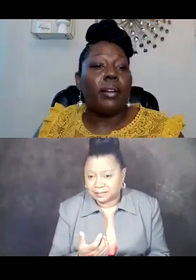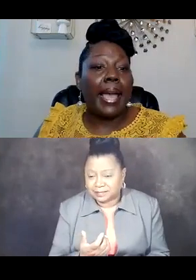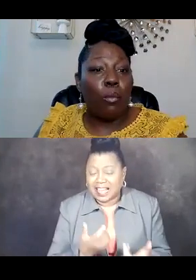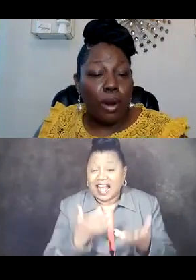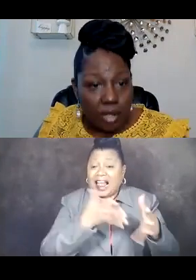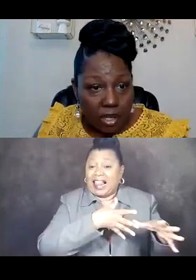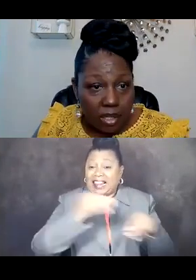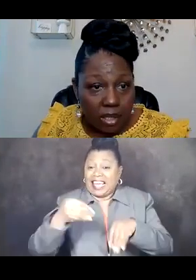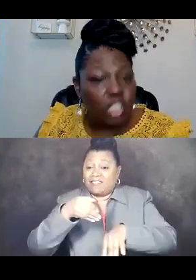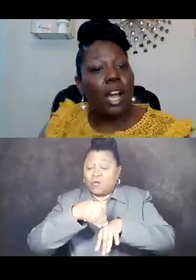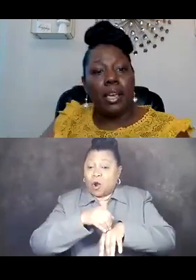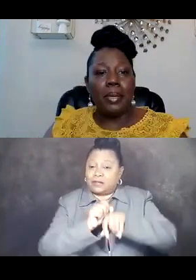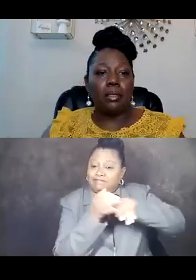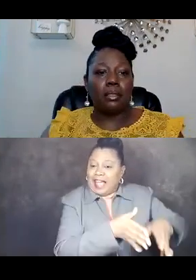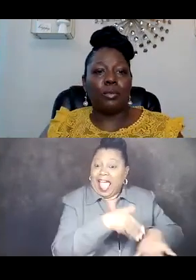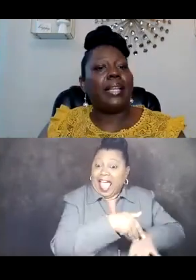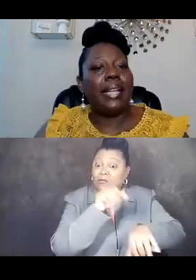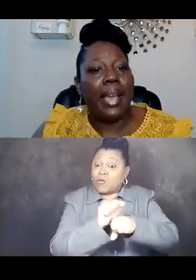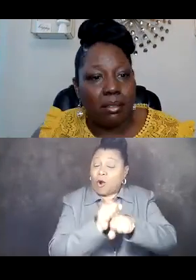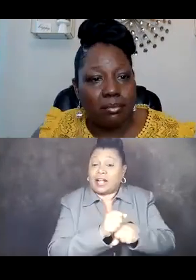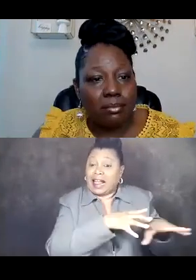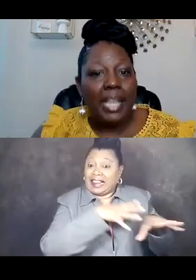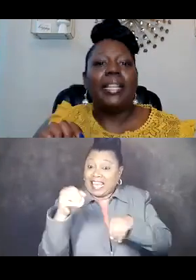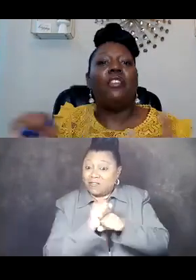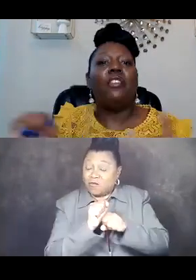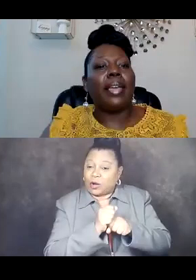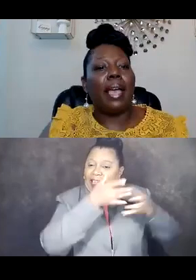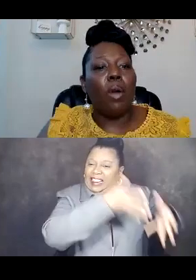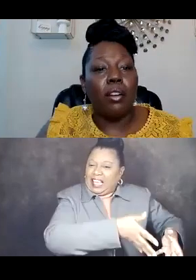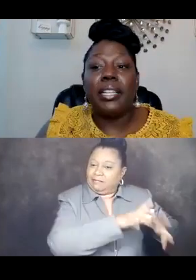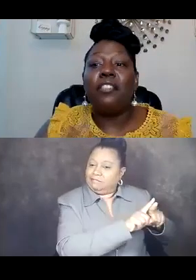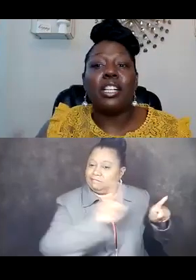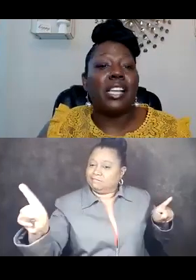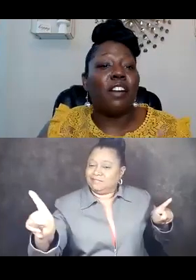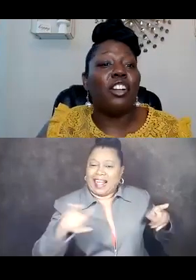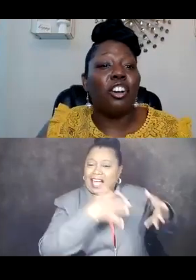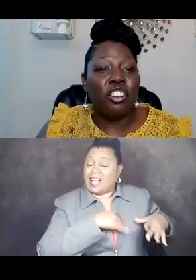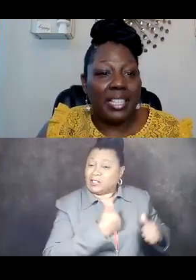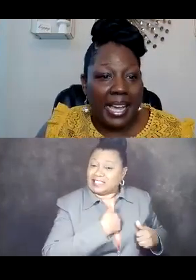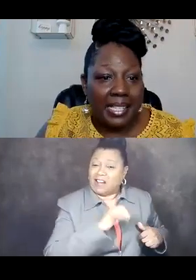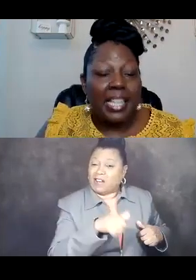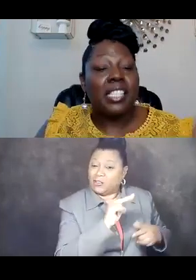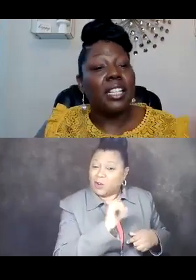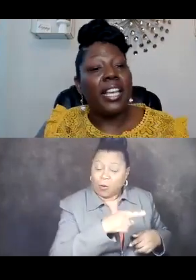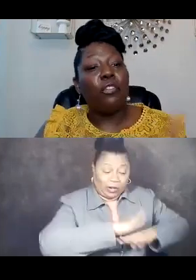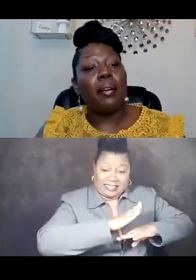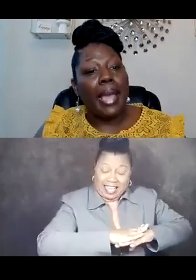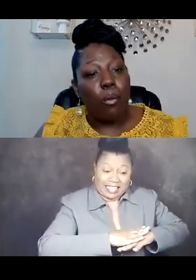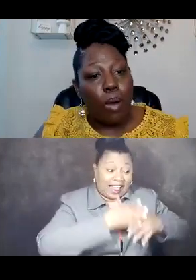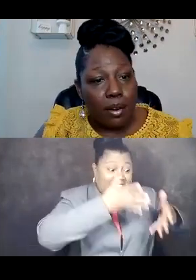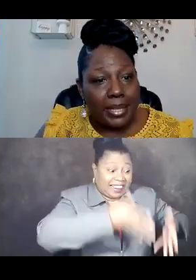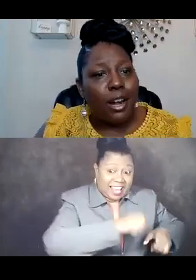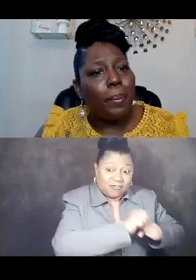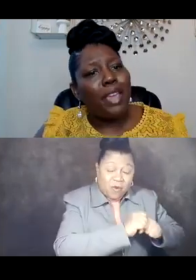Leave work at work. Did y'all hear me? Write that down. Leave work at work. Leave yourself a note on your desk. So leave work